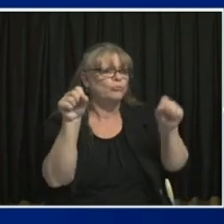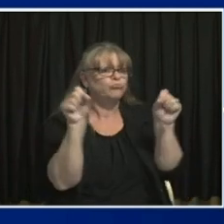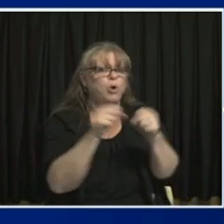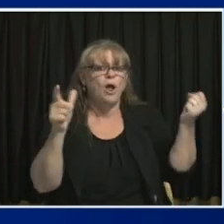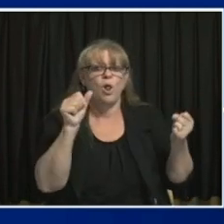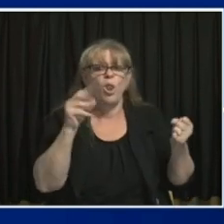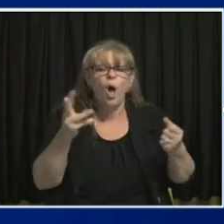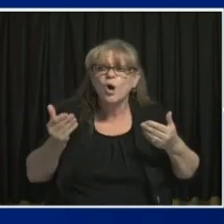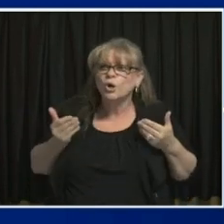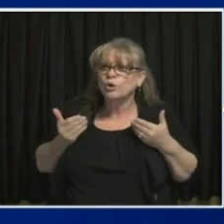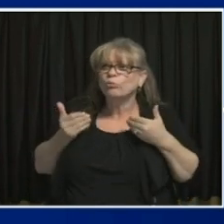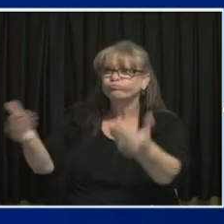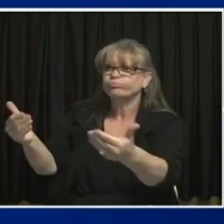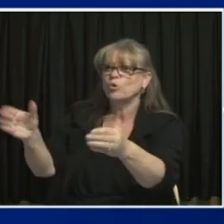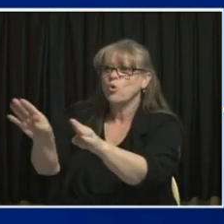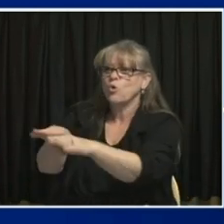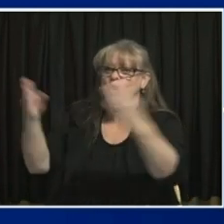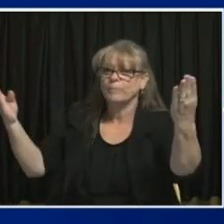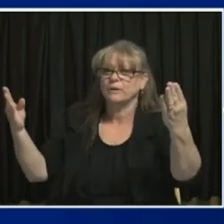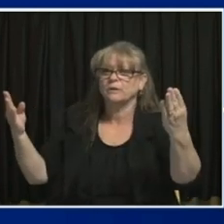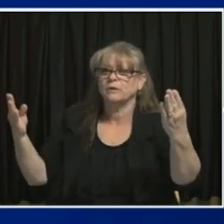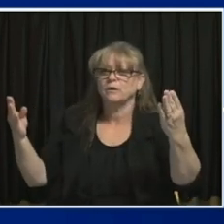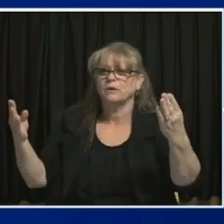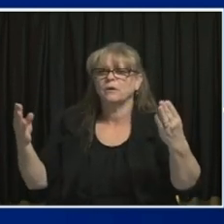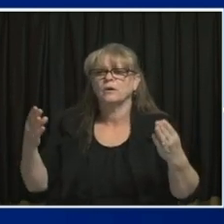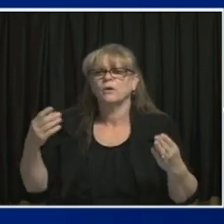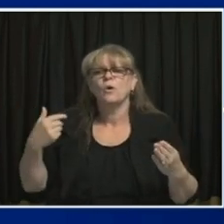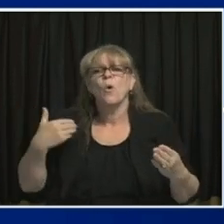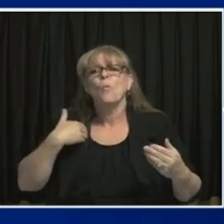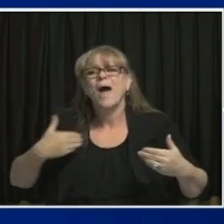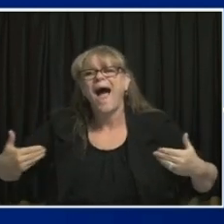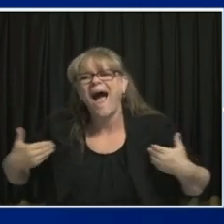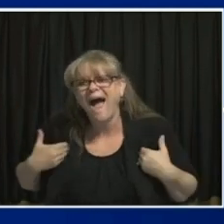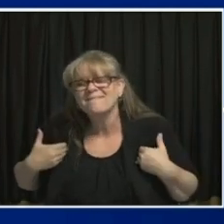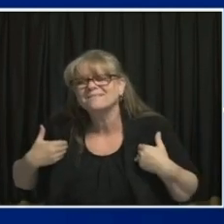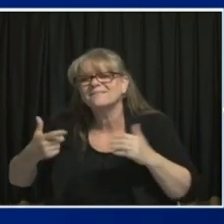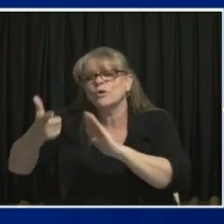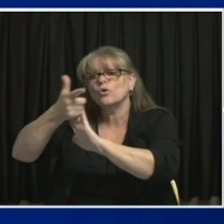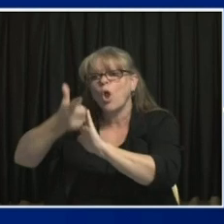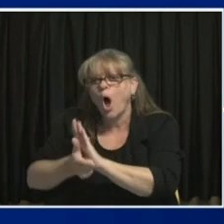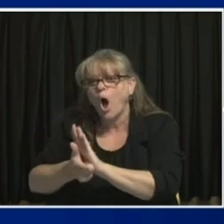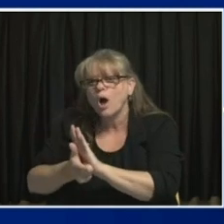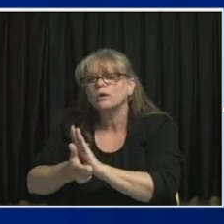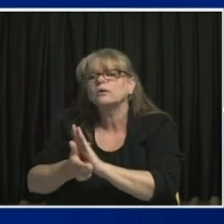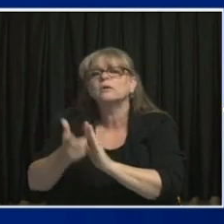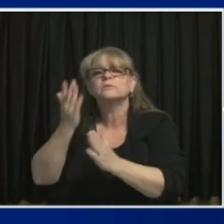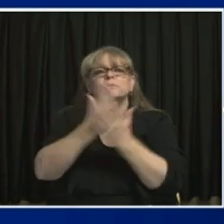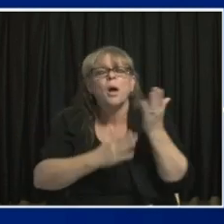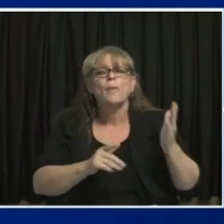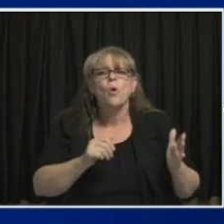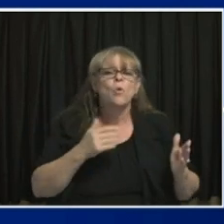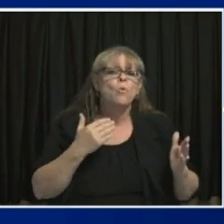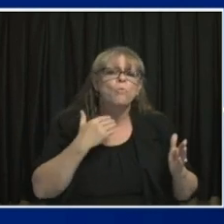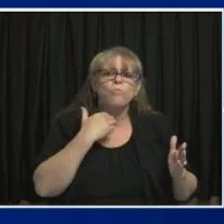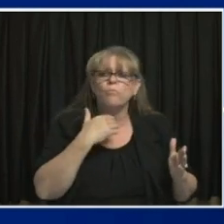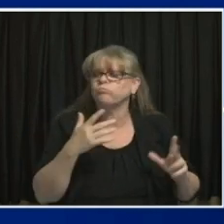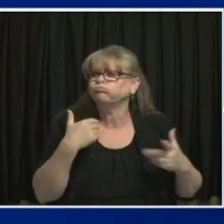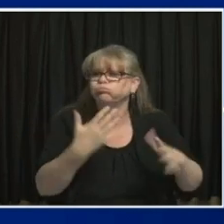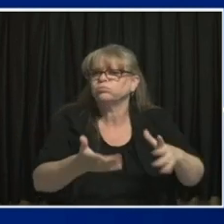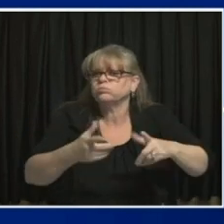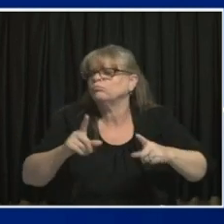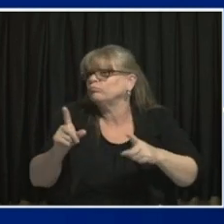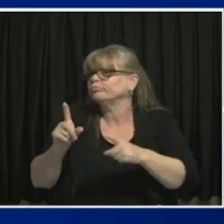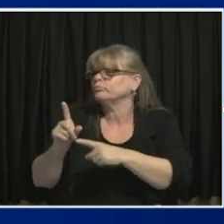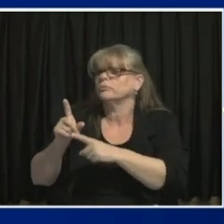with and laws that we disagree with, but it's our responsibility as Coloradans and as Americans to follow the law. And I join